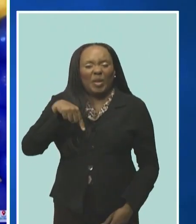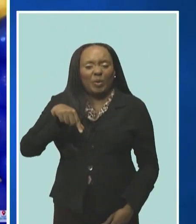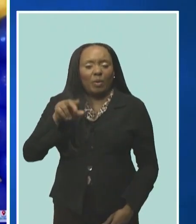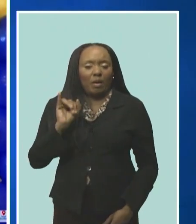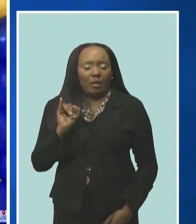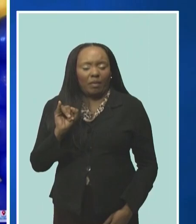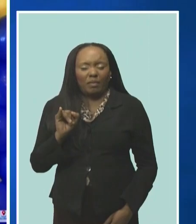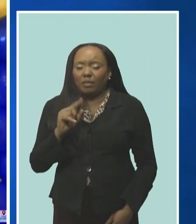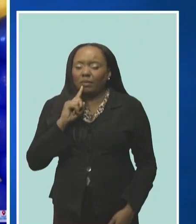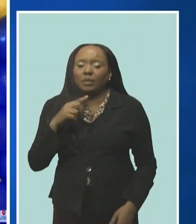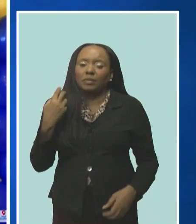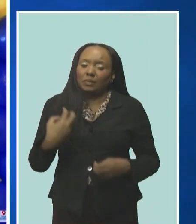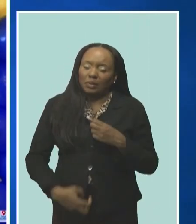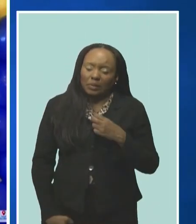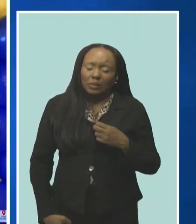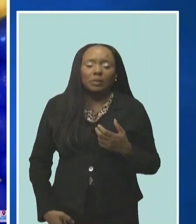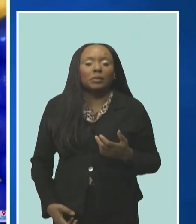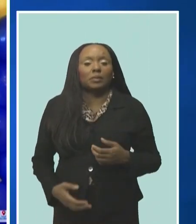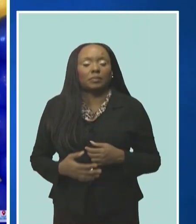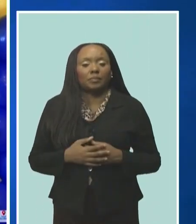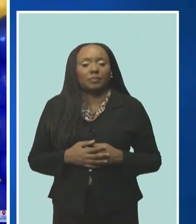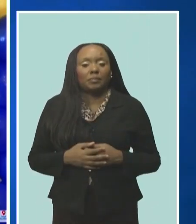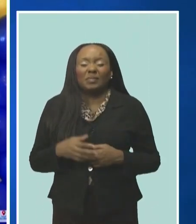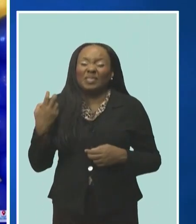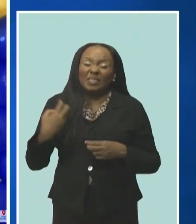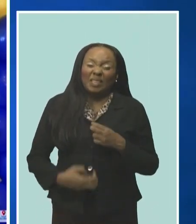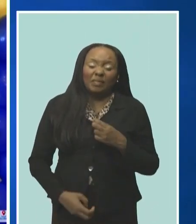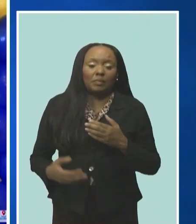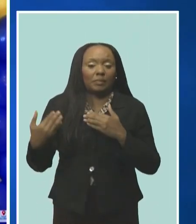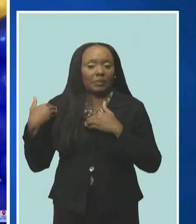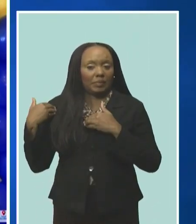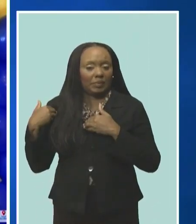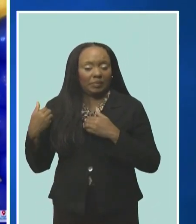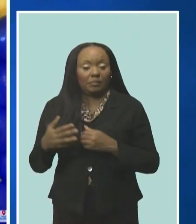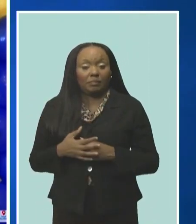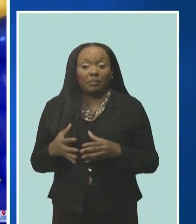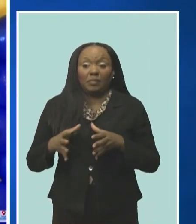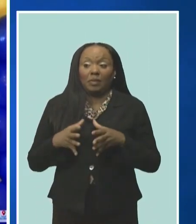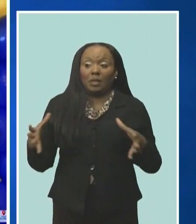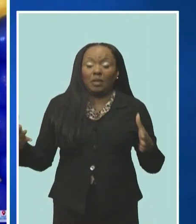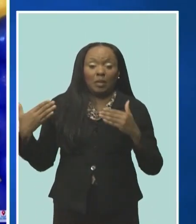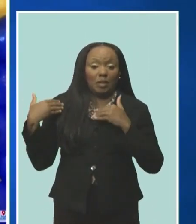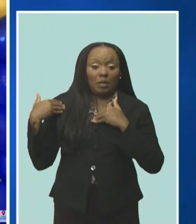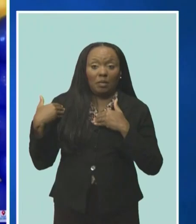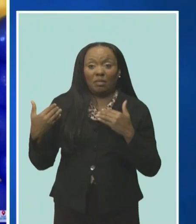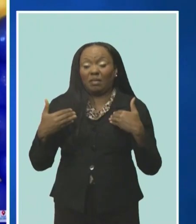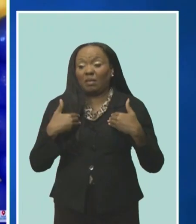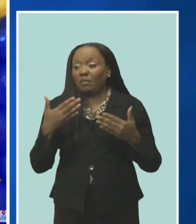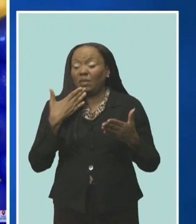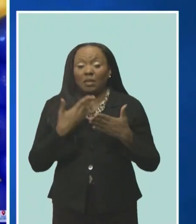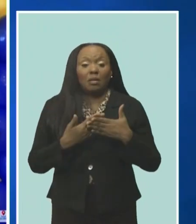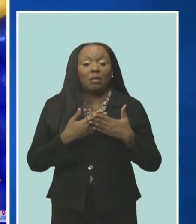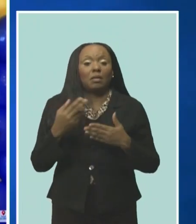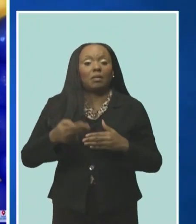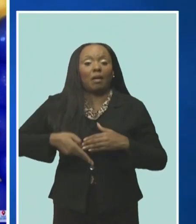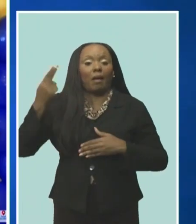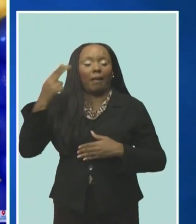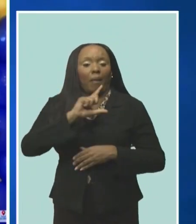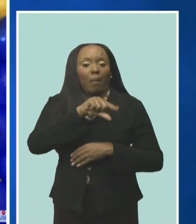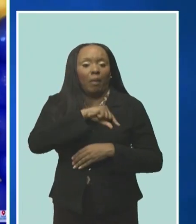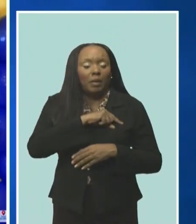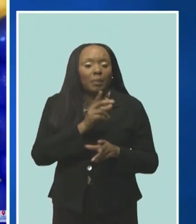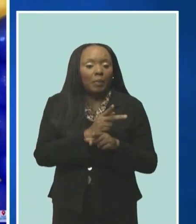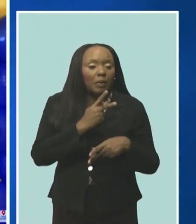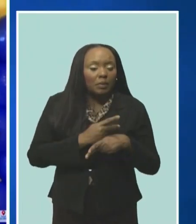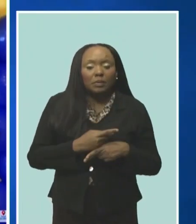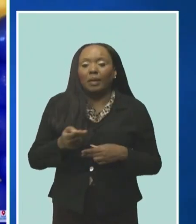difficult task because although many businesses take high quality of goods and high quality